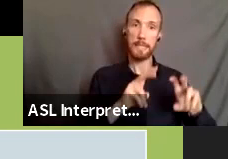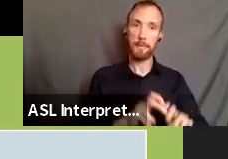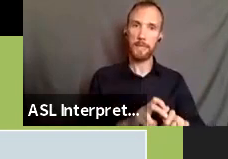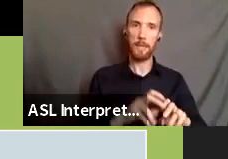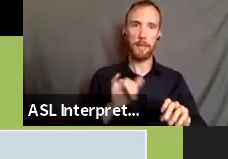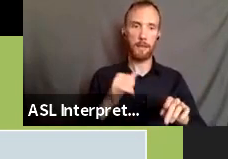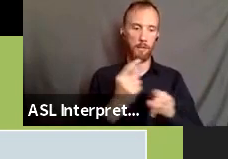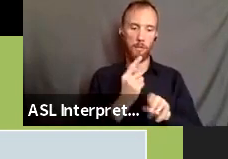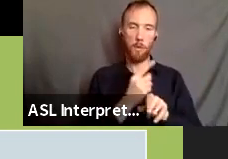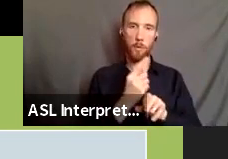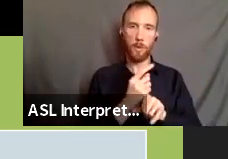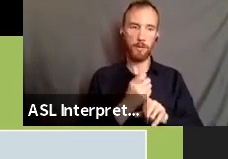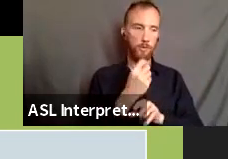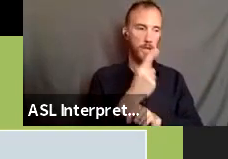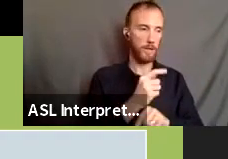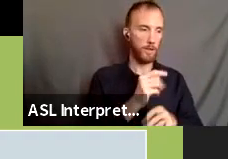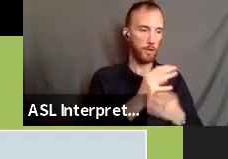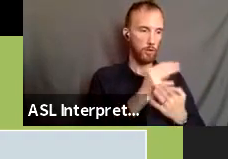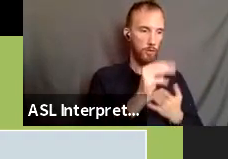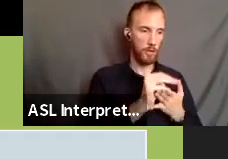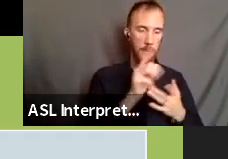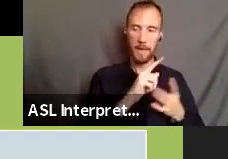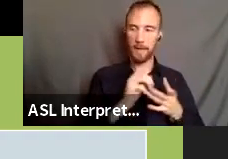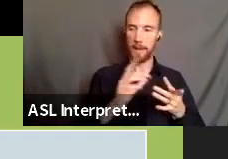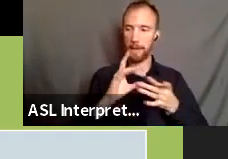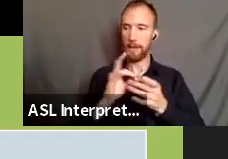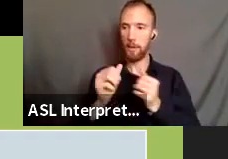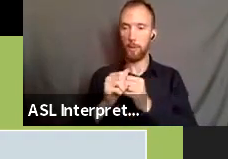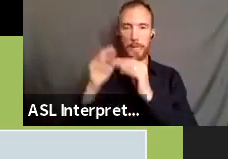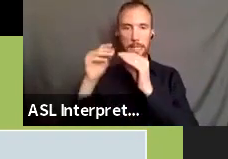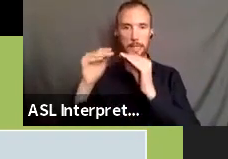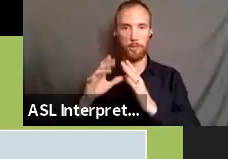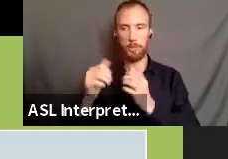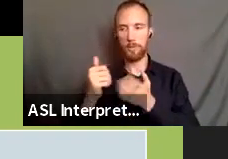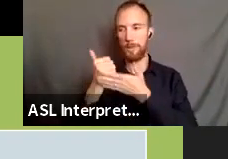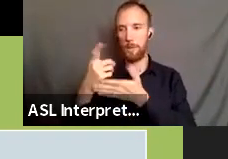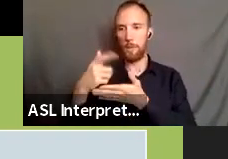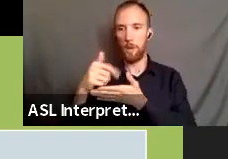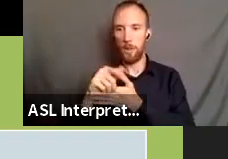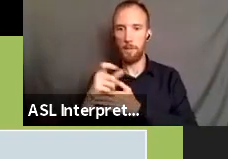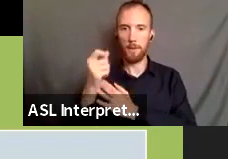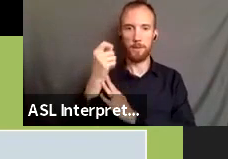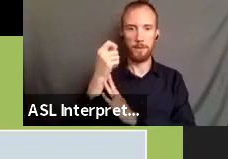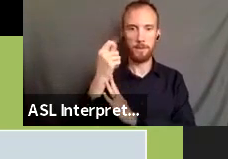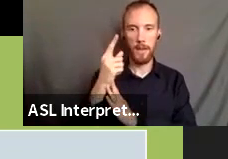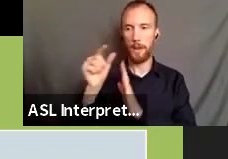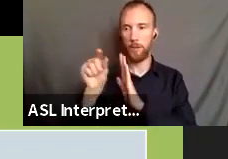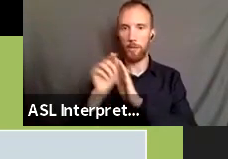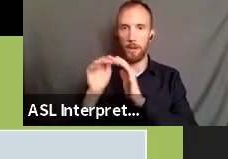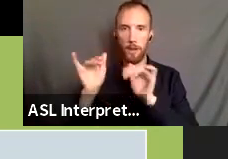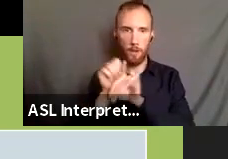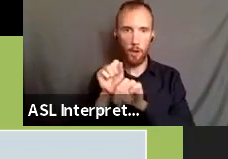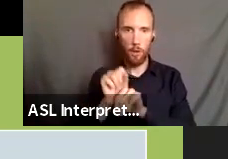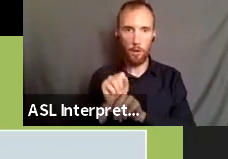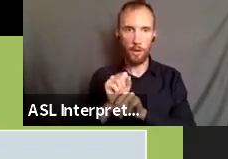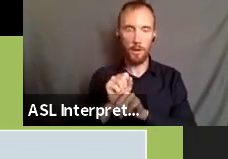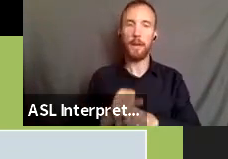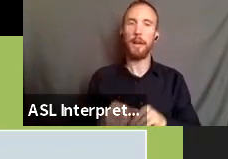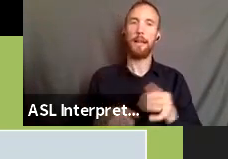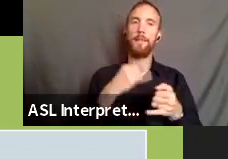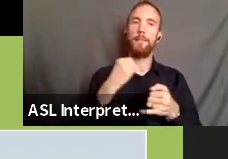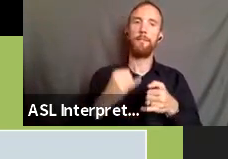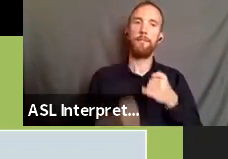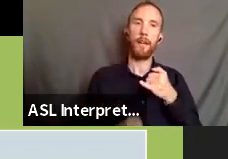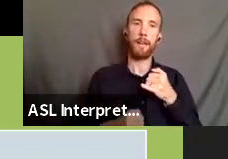teachers with the information needed to help students access priority grade level work and finally anchoring instruction and